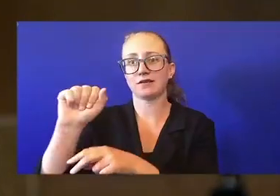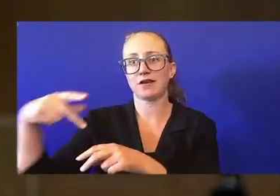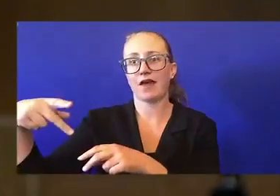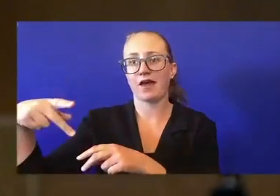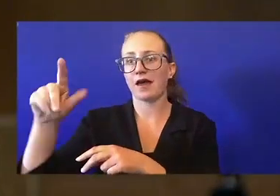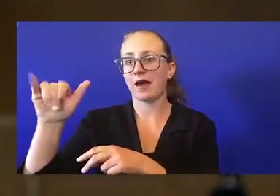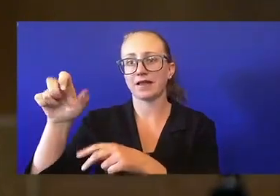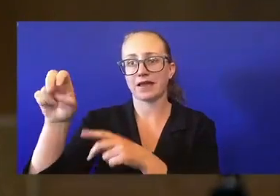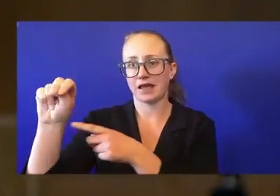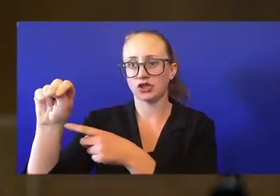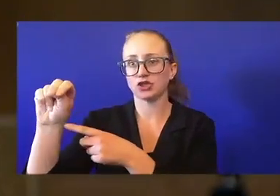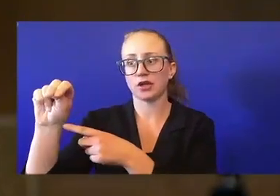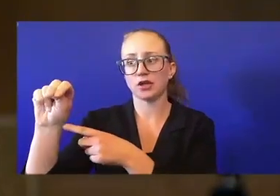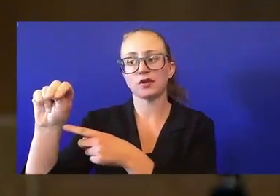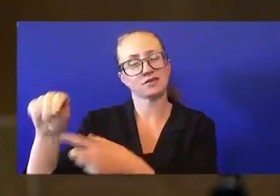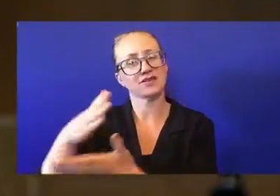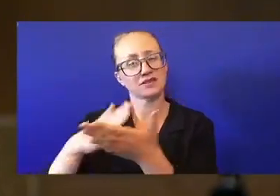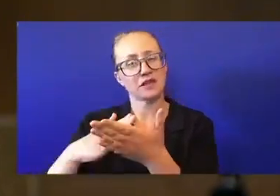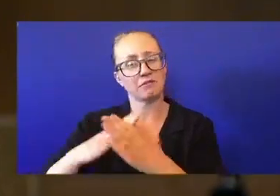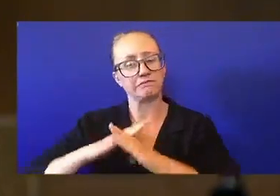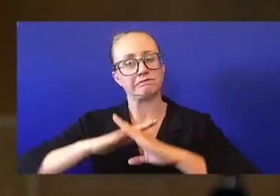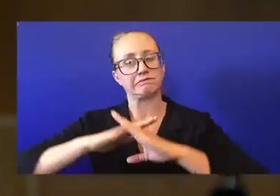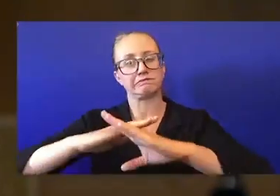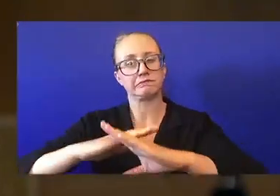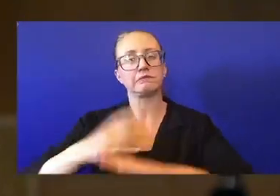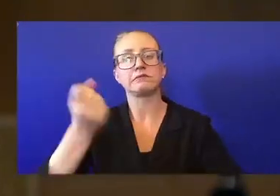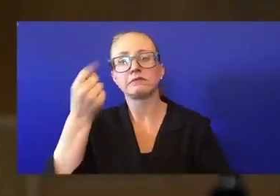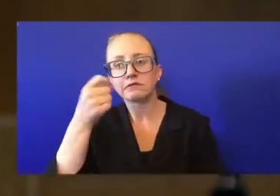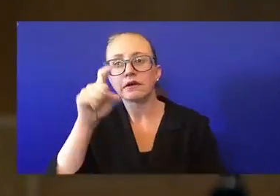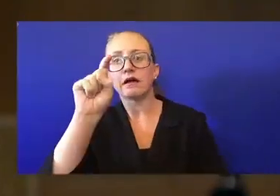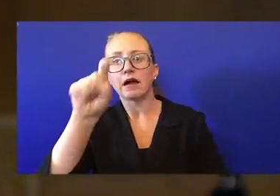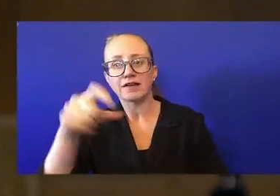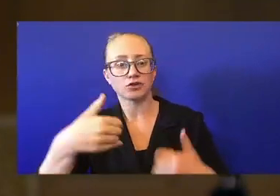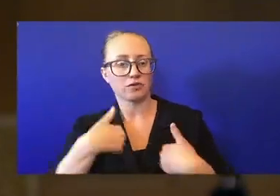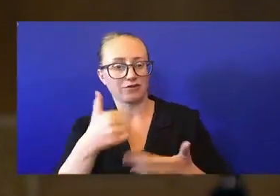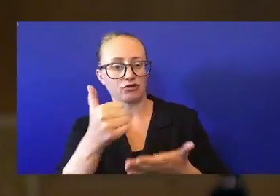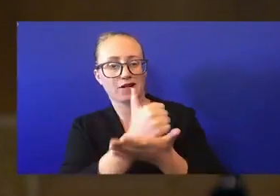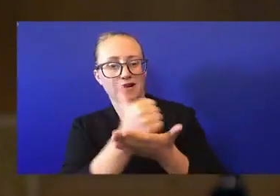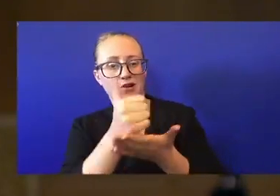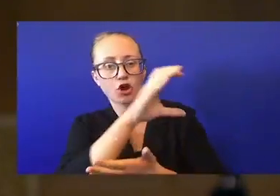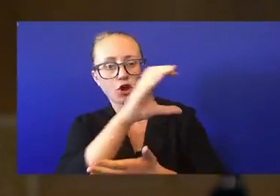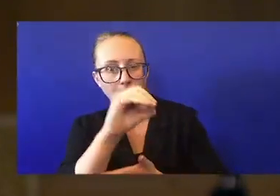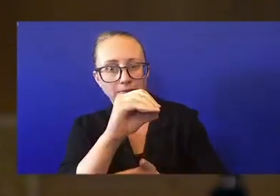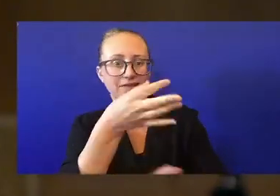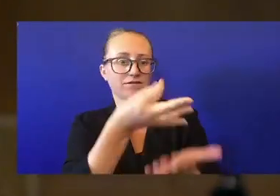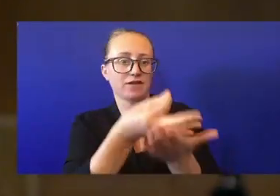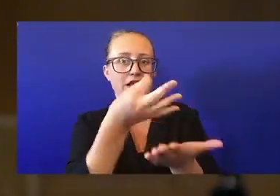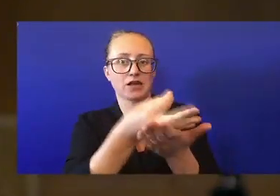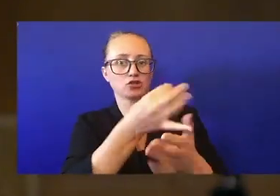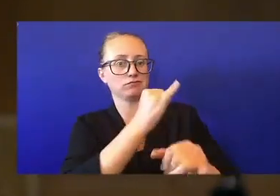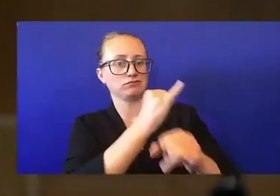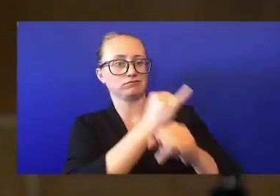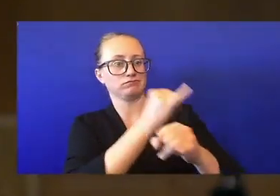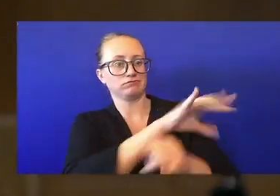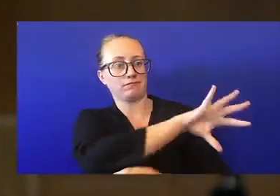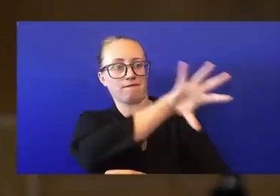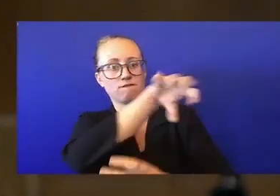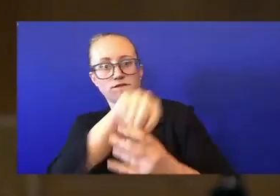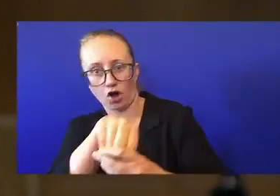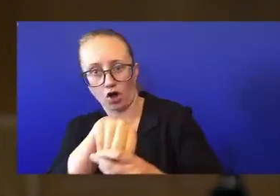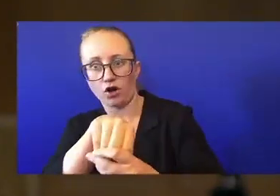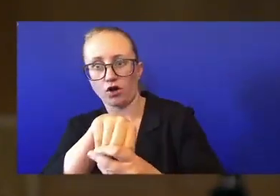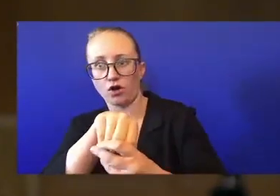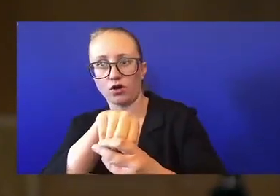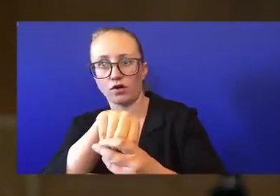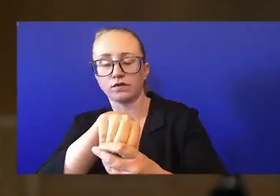some obstacles there. You have to have the credit card company or a financial institution involved in order to